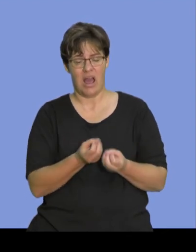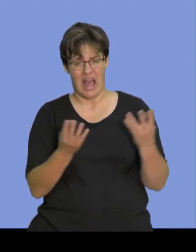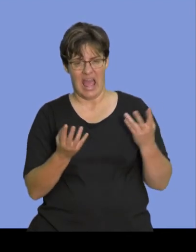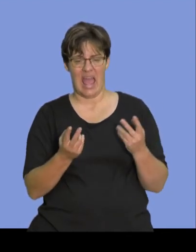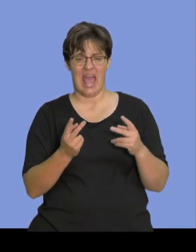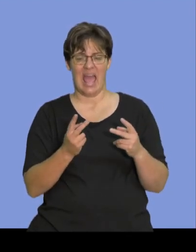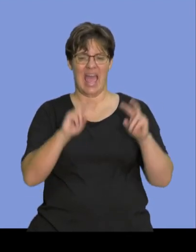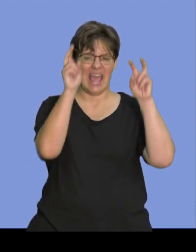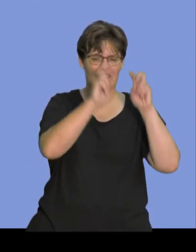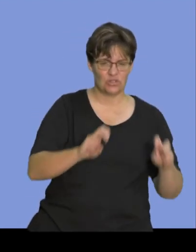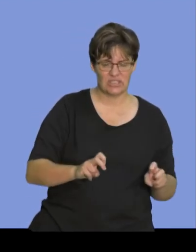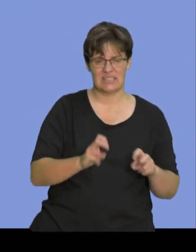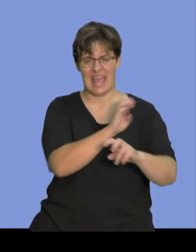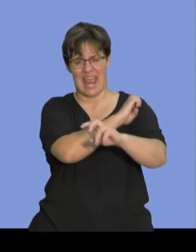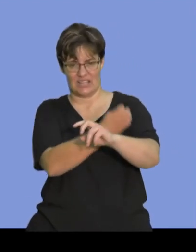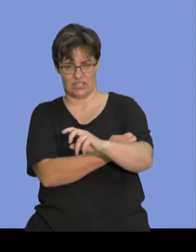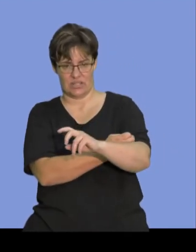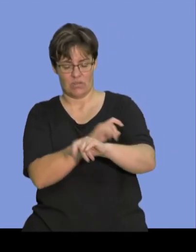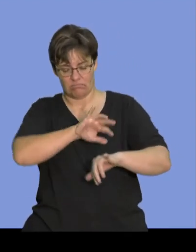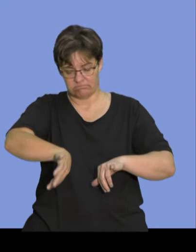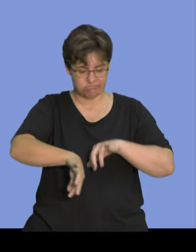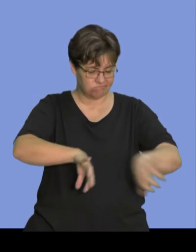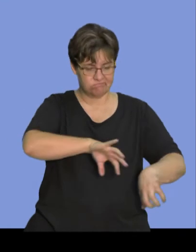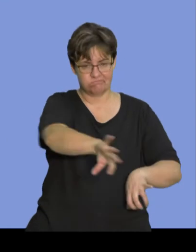of electricity and energy used. So they sort out